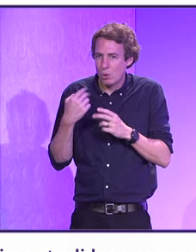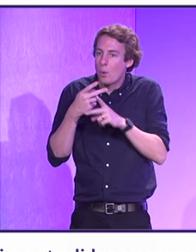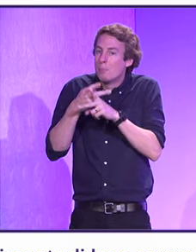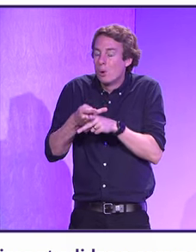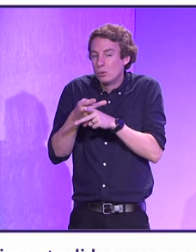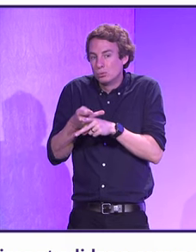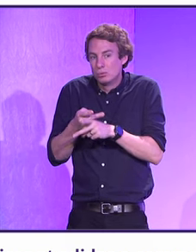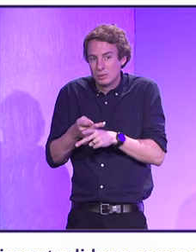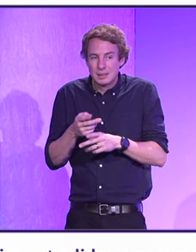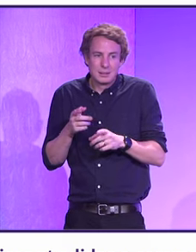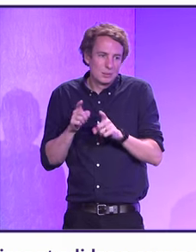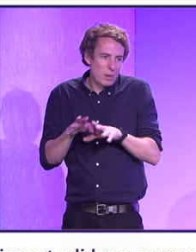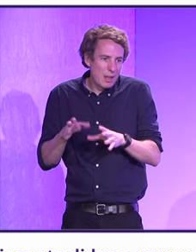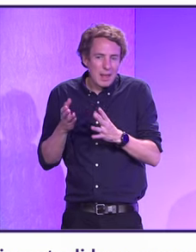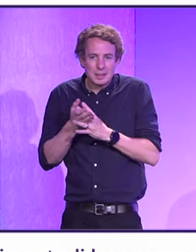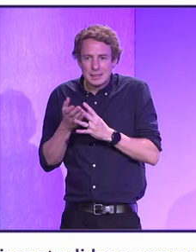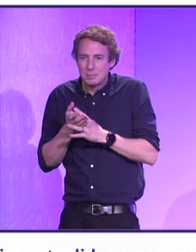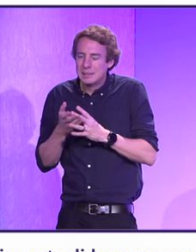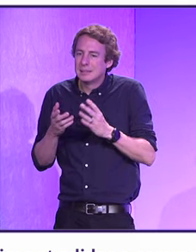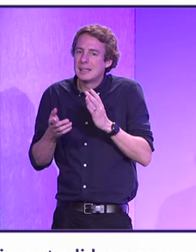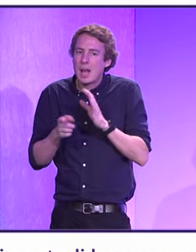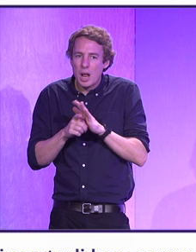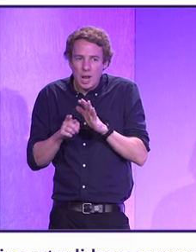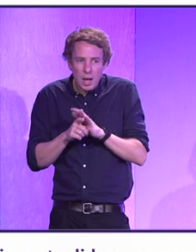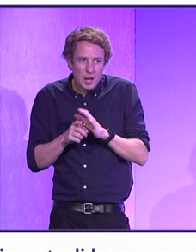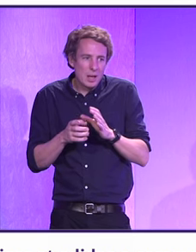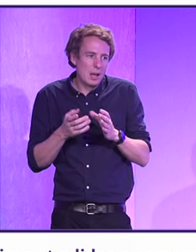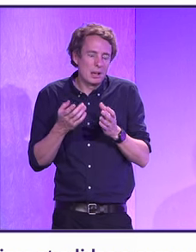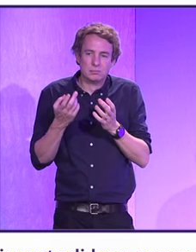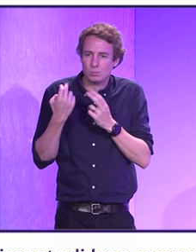also take care of monitoring, observability, alerting from the SRE,